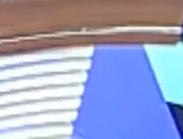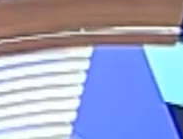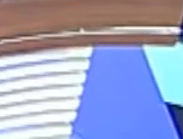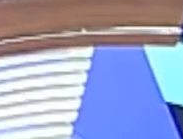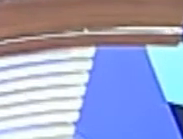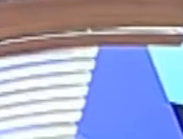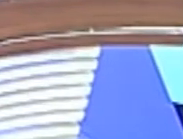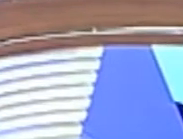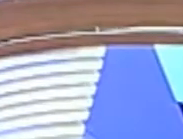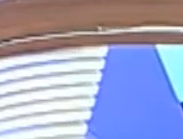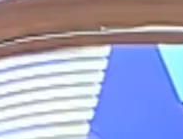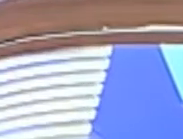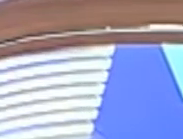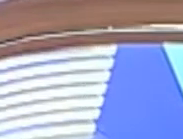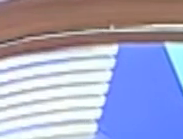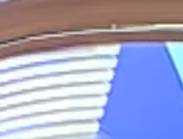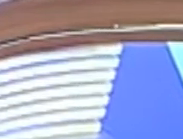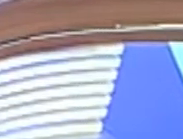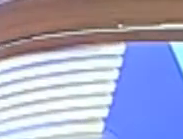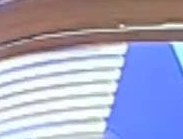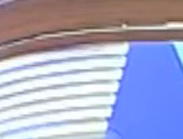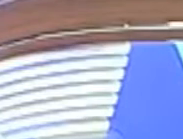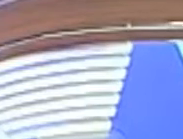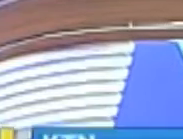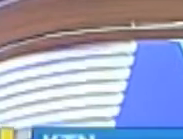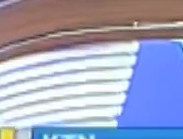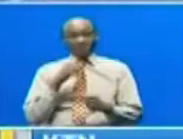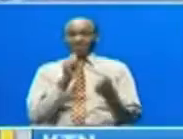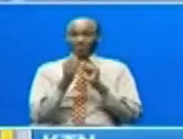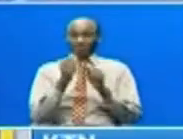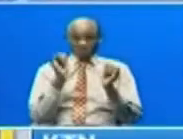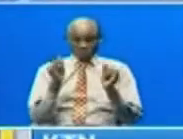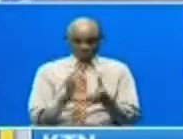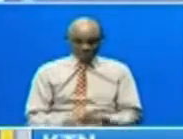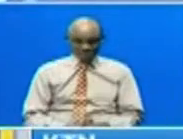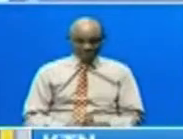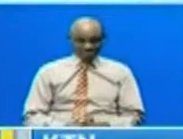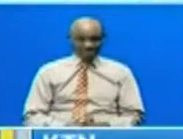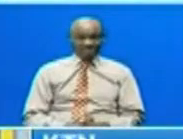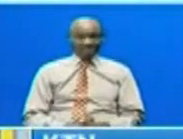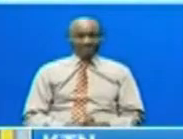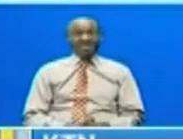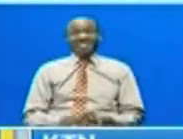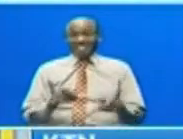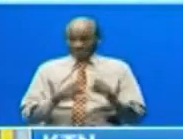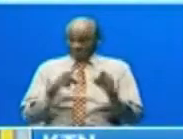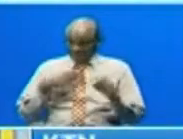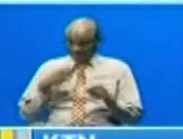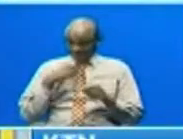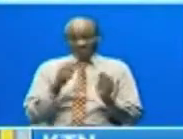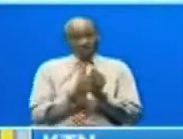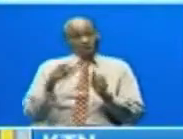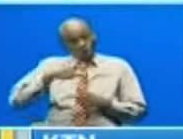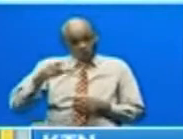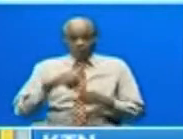You're watching KTN Prime. Thank you for staying with us. Let's now take a look at the day's sports news. Now, even with the uncertainty in the local